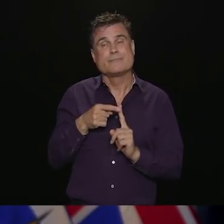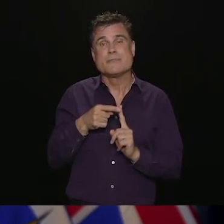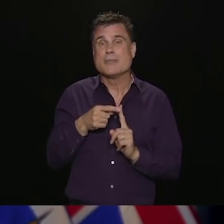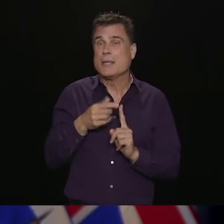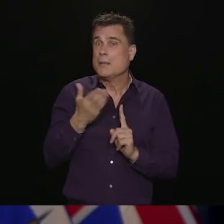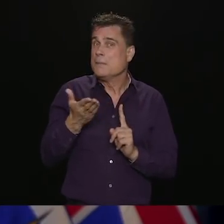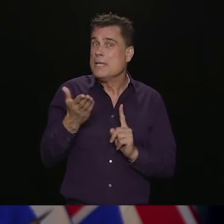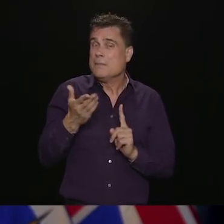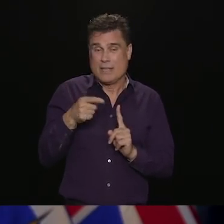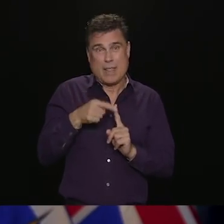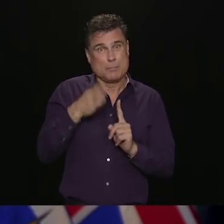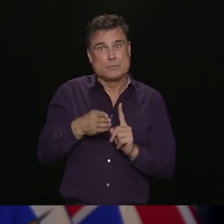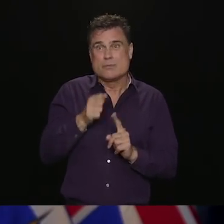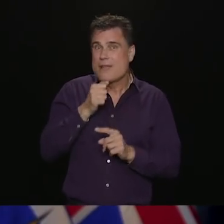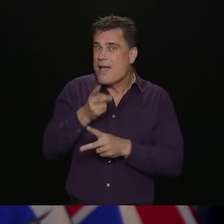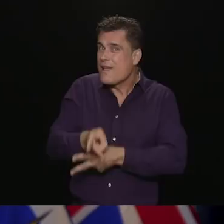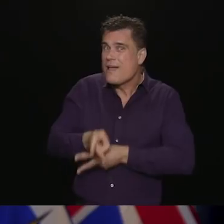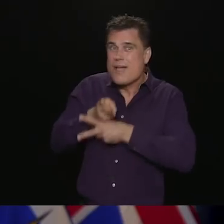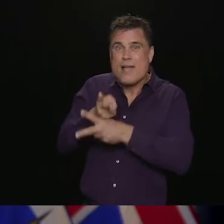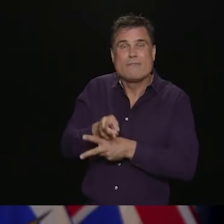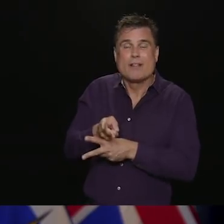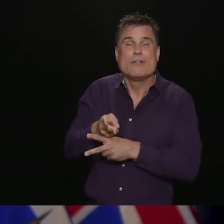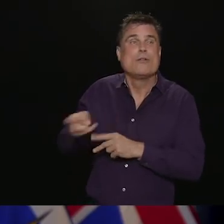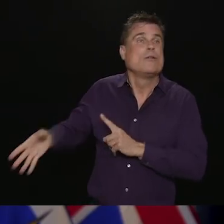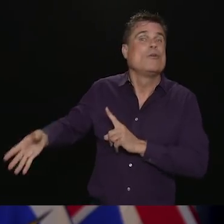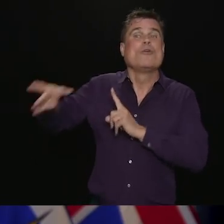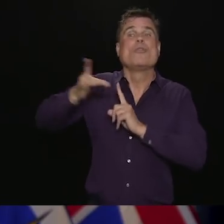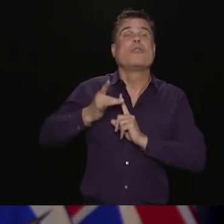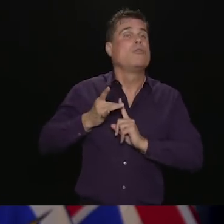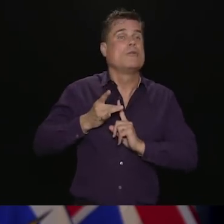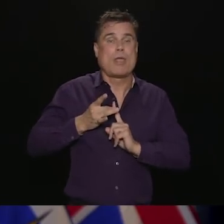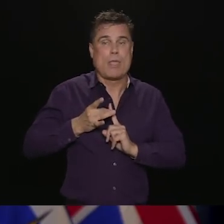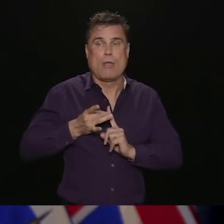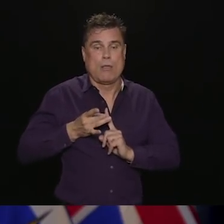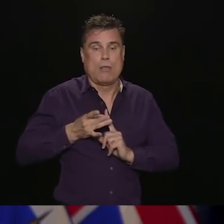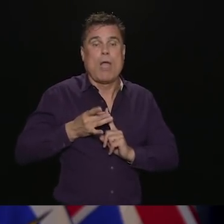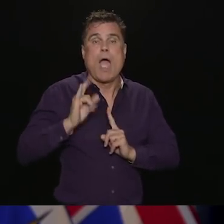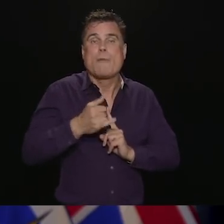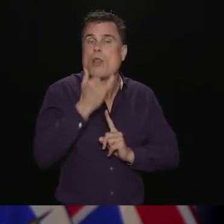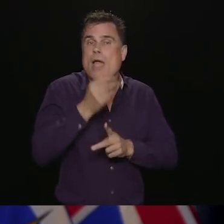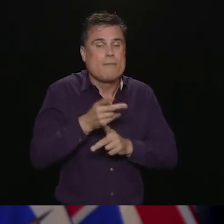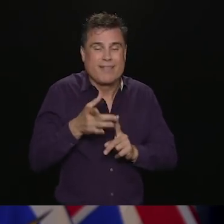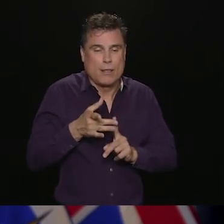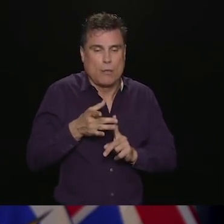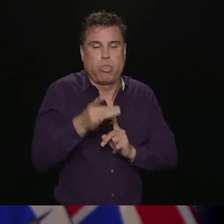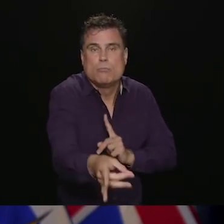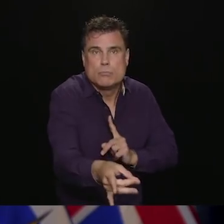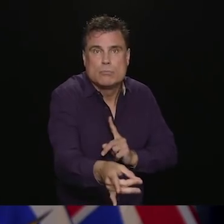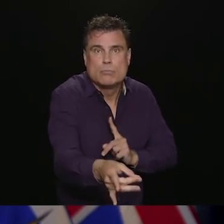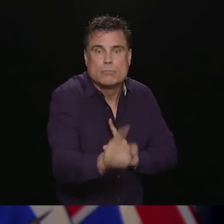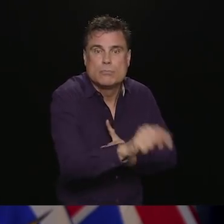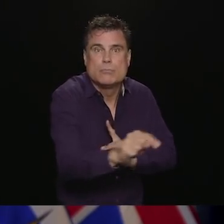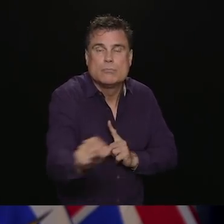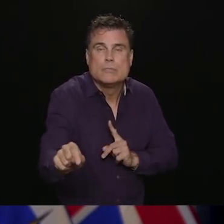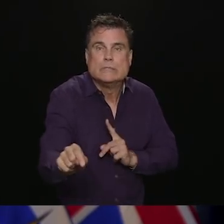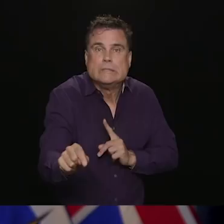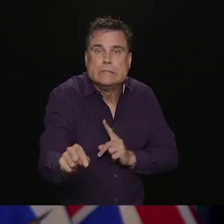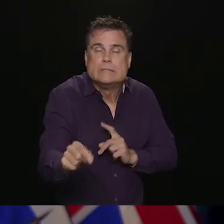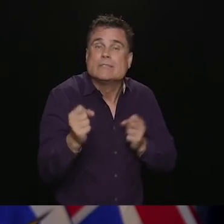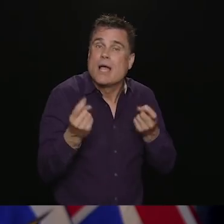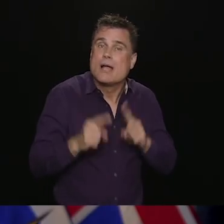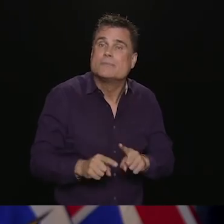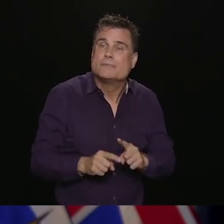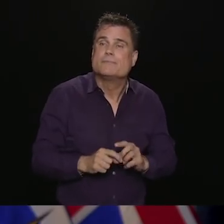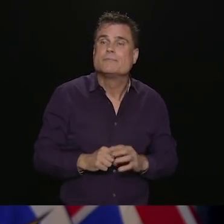know the investigation continues, and that when we first have detected outbreaks in long-term care homes,